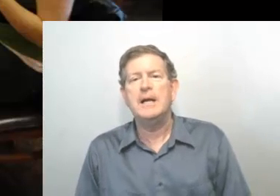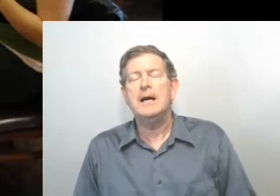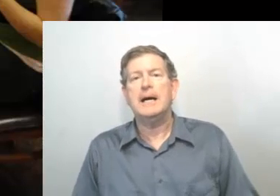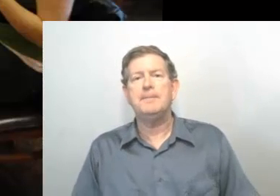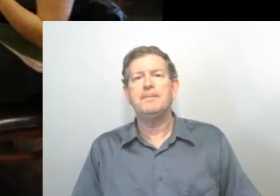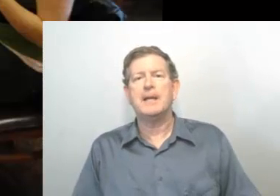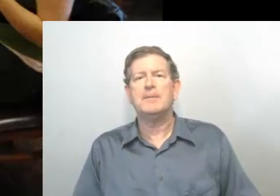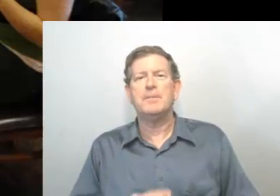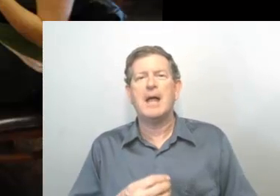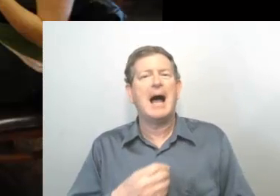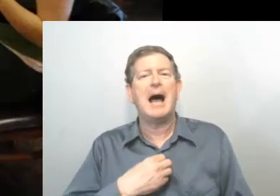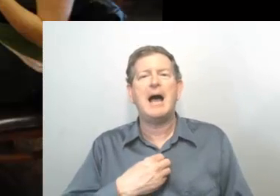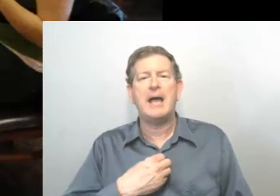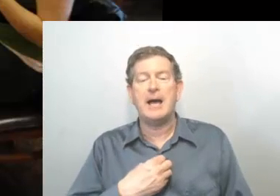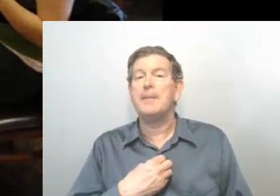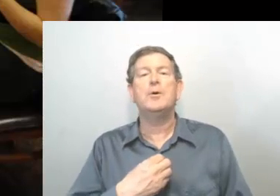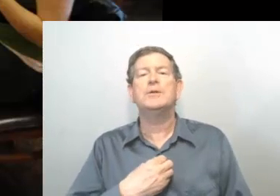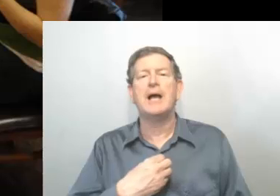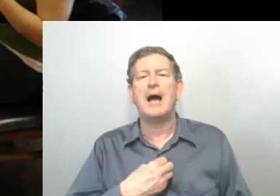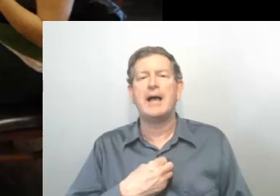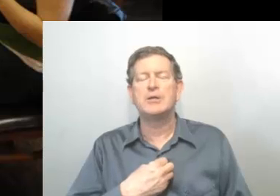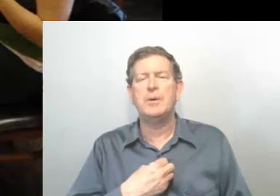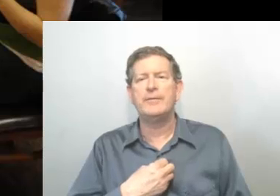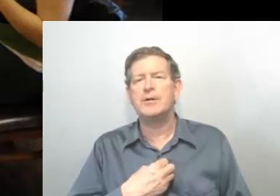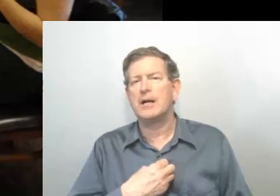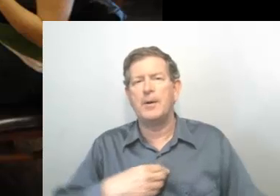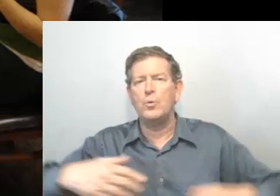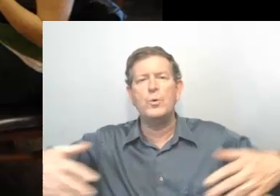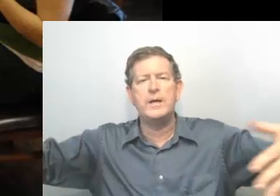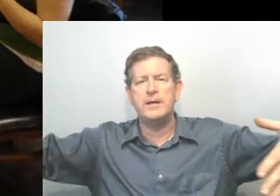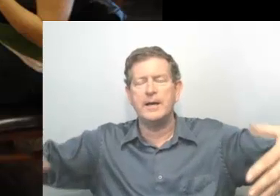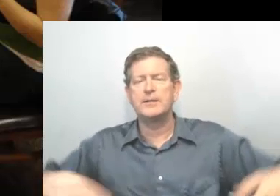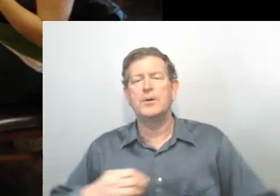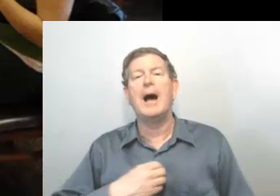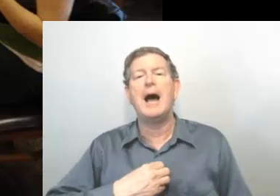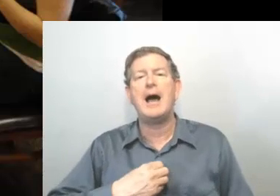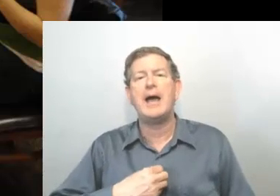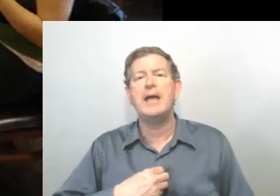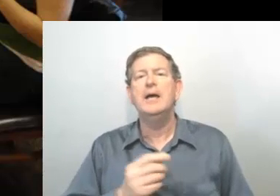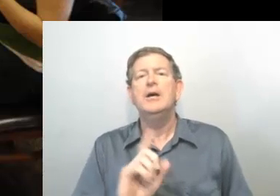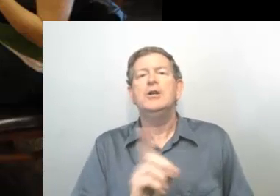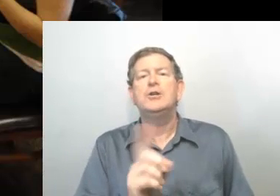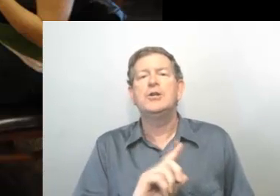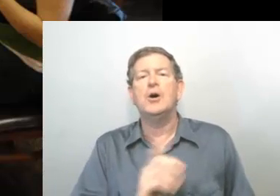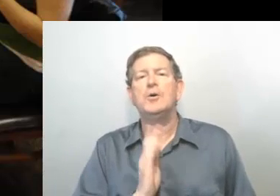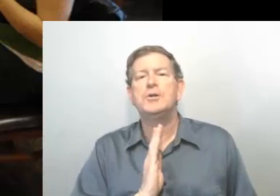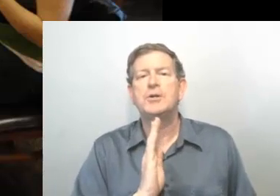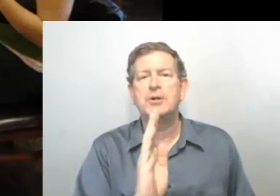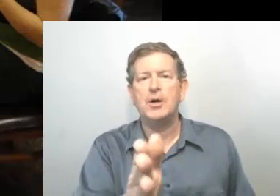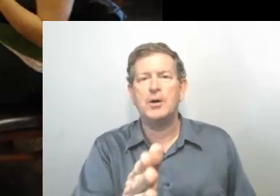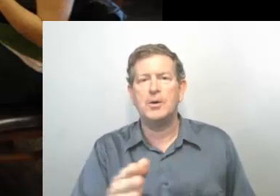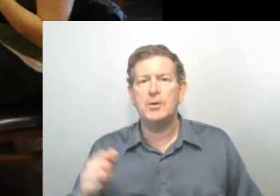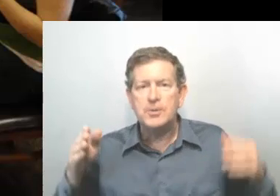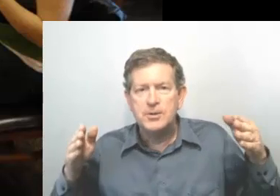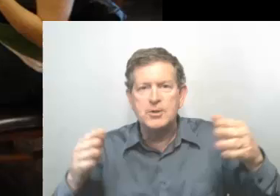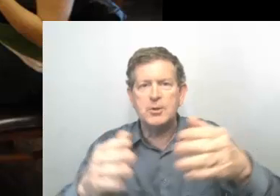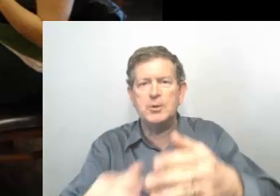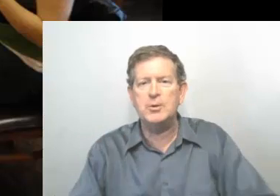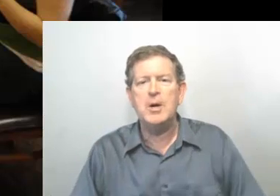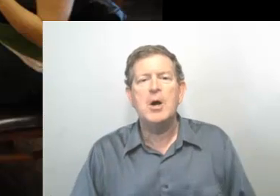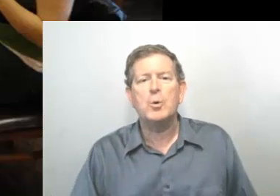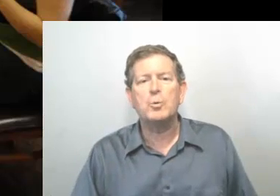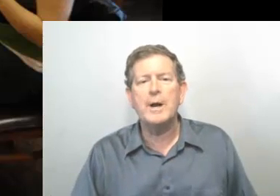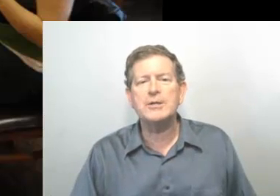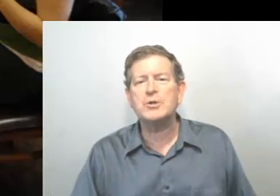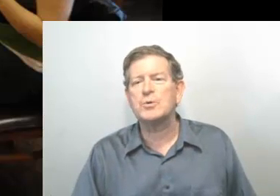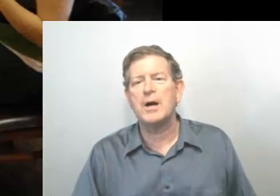the food. And I'm going to say I because we haven't talked about we yet. So I don't go